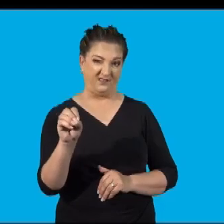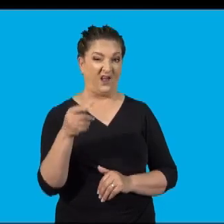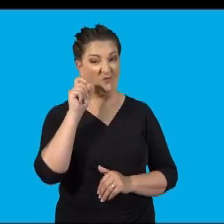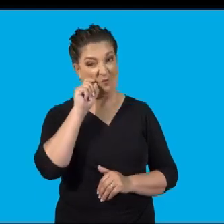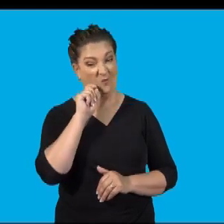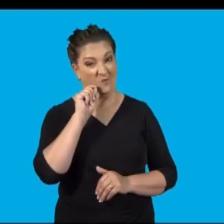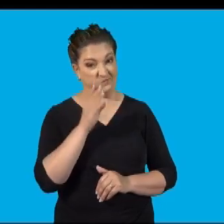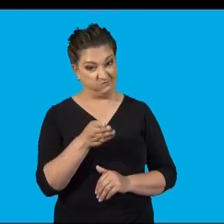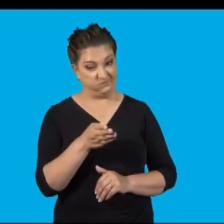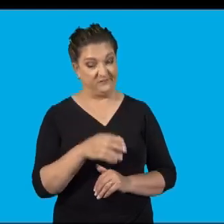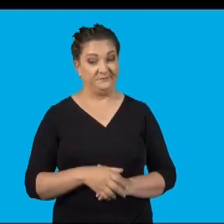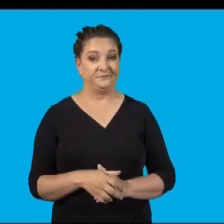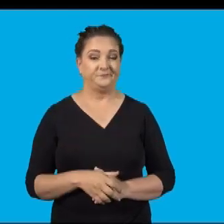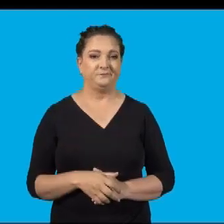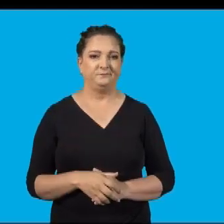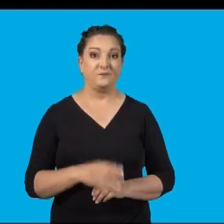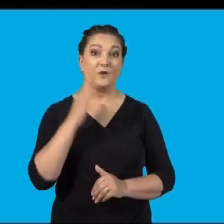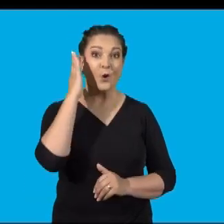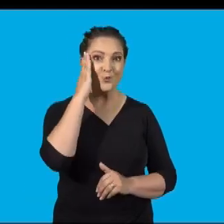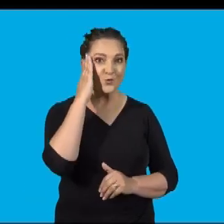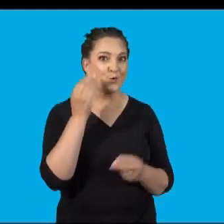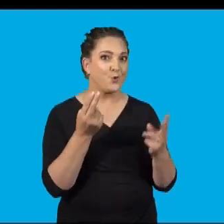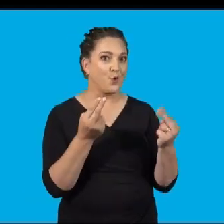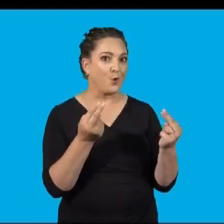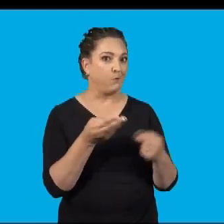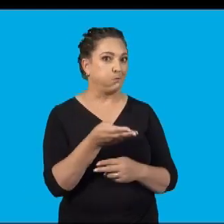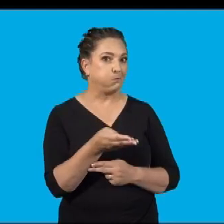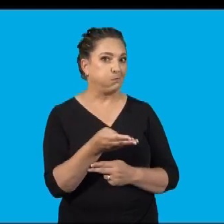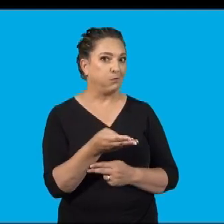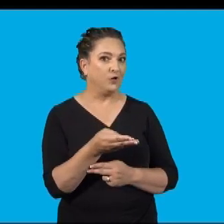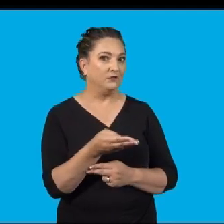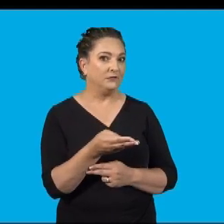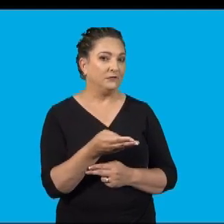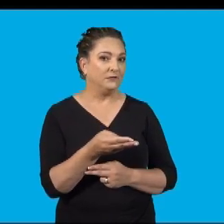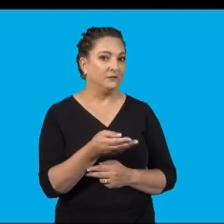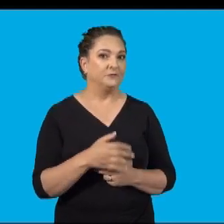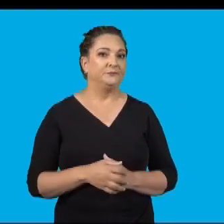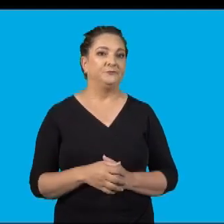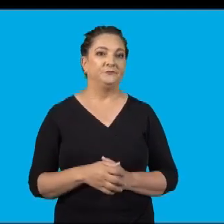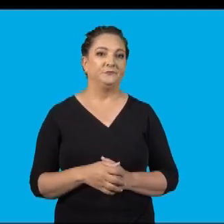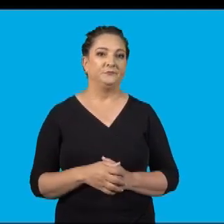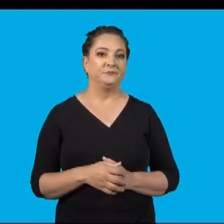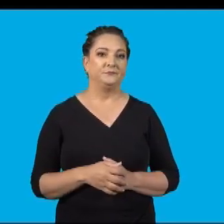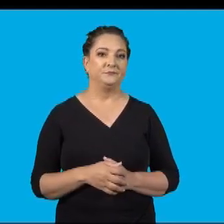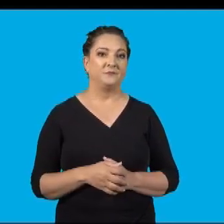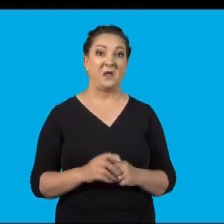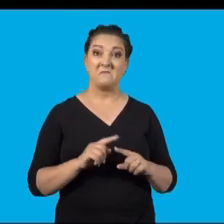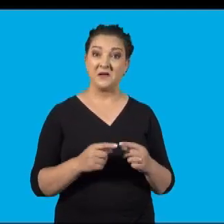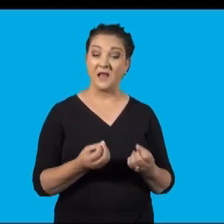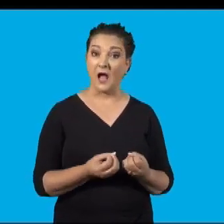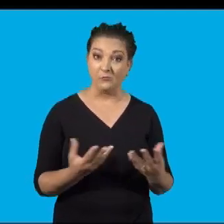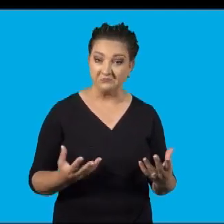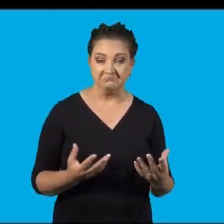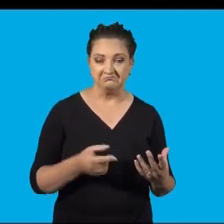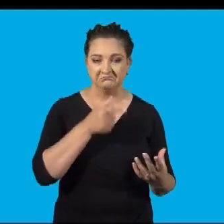116,100 on the old. Now, I know that I have a new one, the new one that we've just acquired. Okay? They